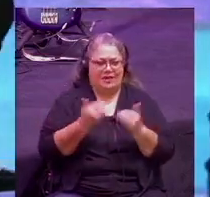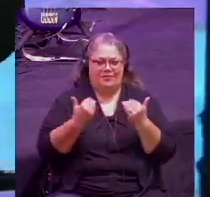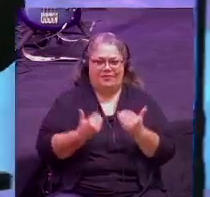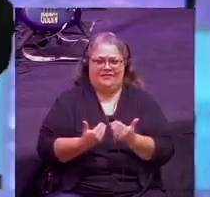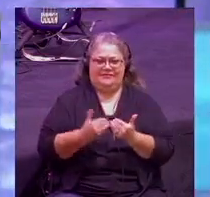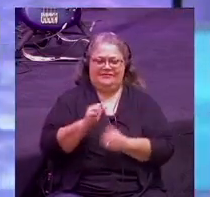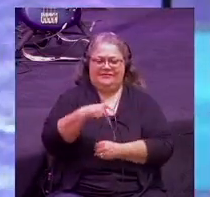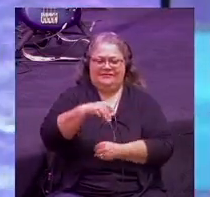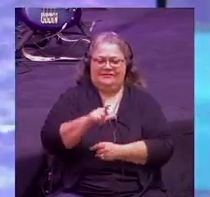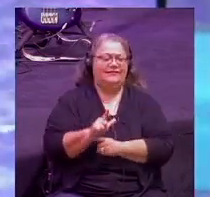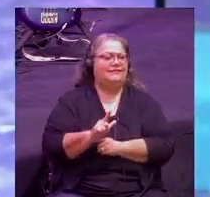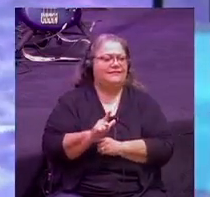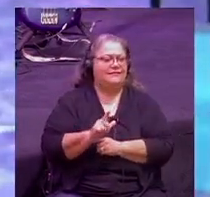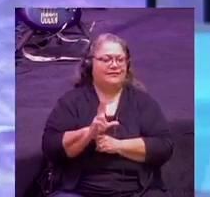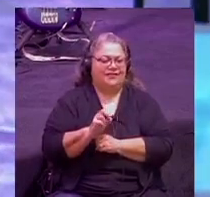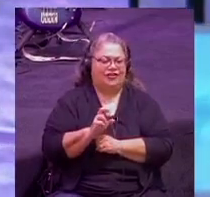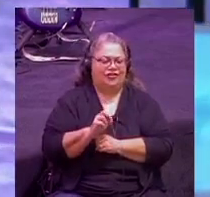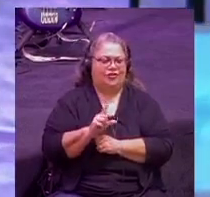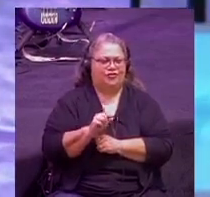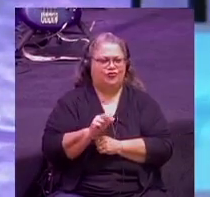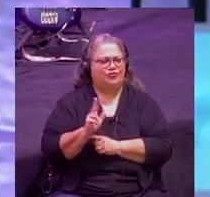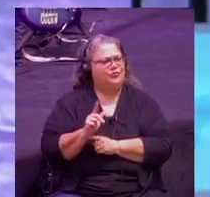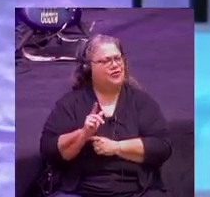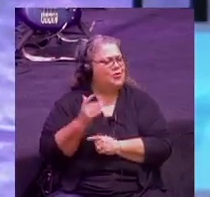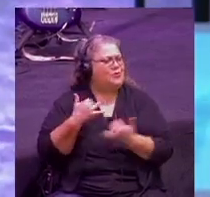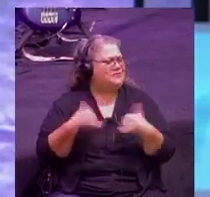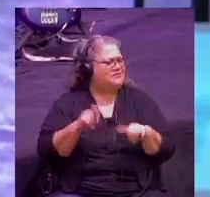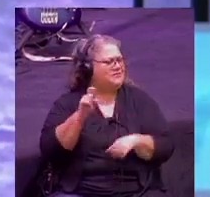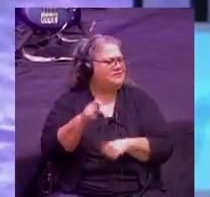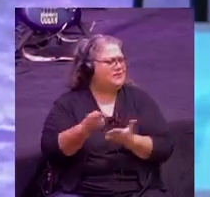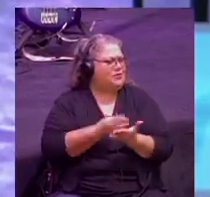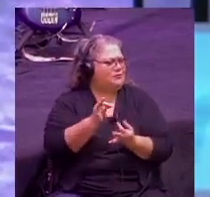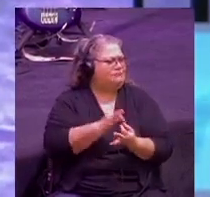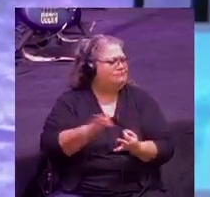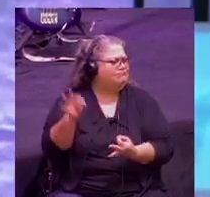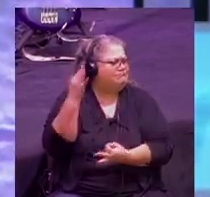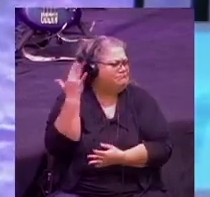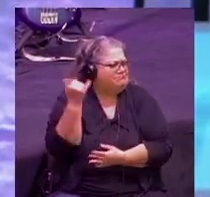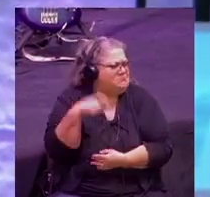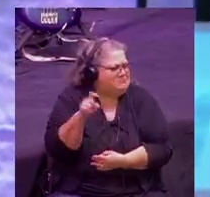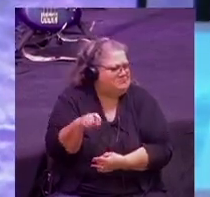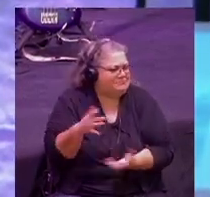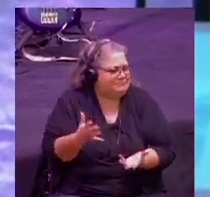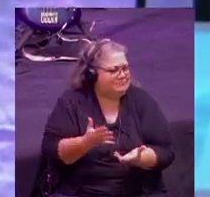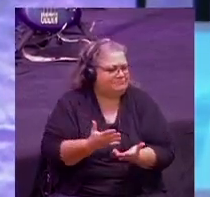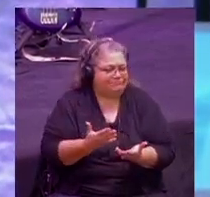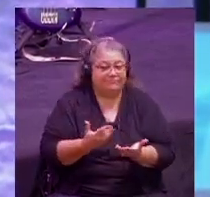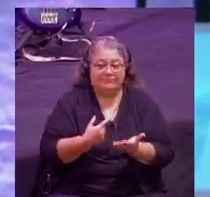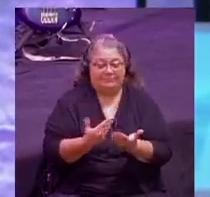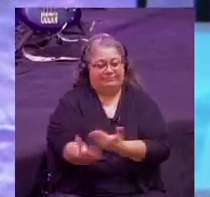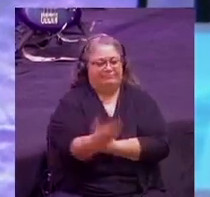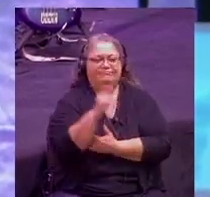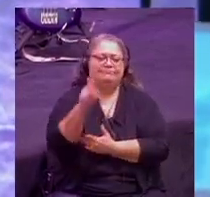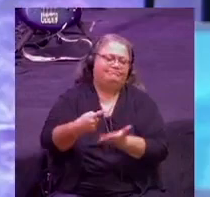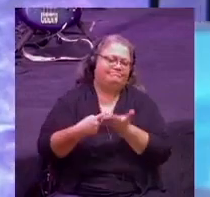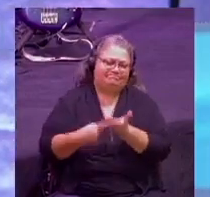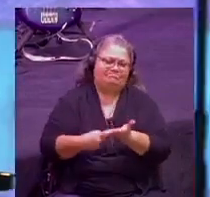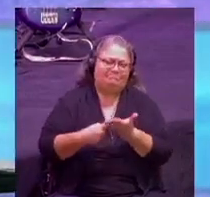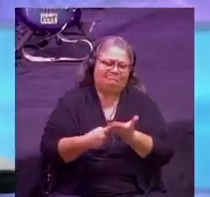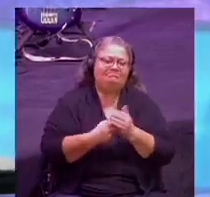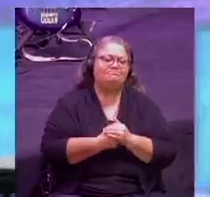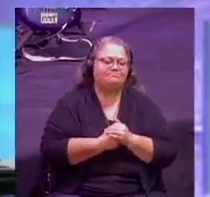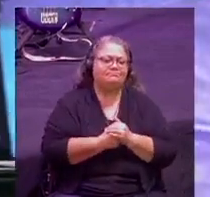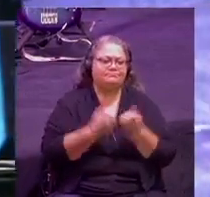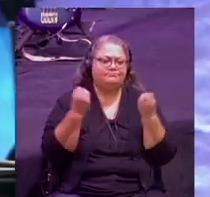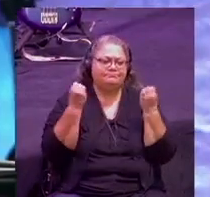2023, and why do we need the Holy Spirit? And that's what I want us to discuss this morning. Because I think for many people, when